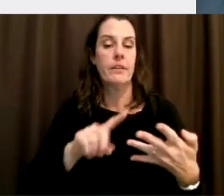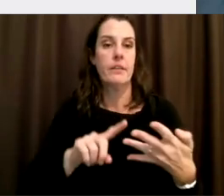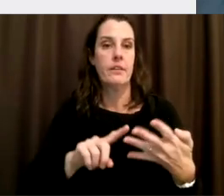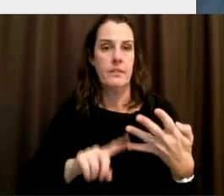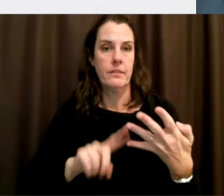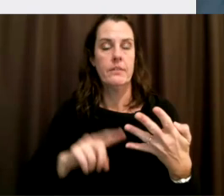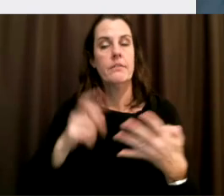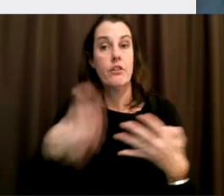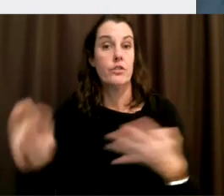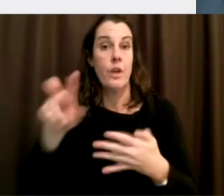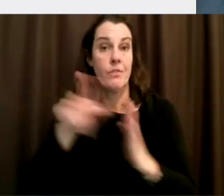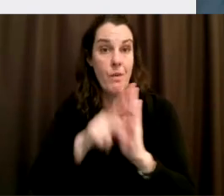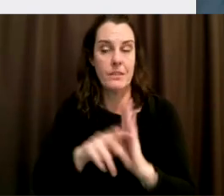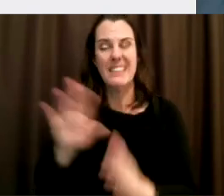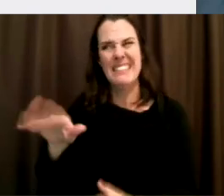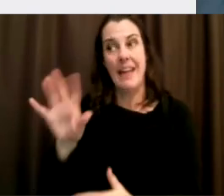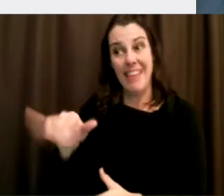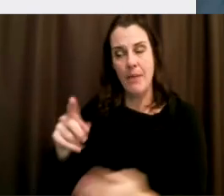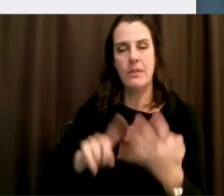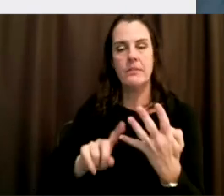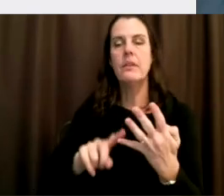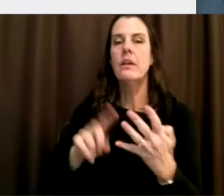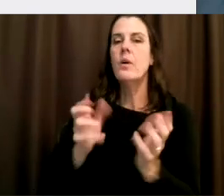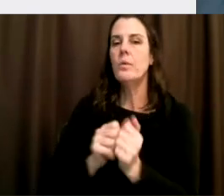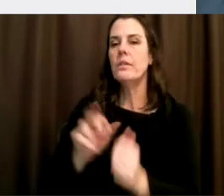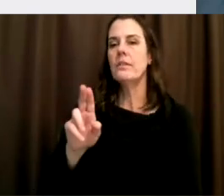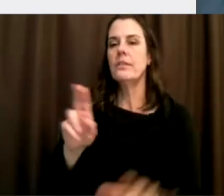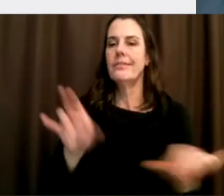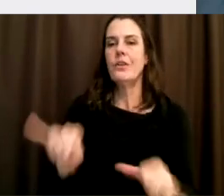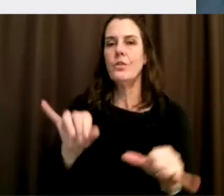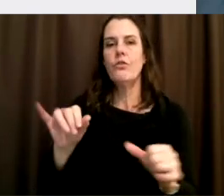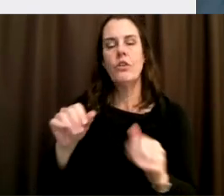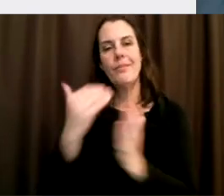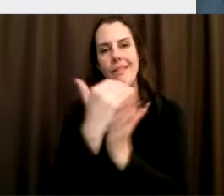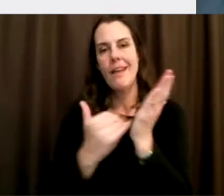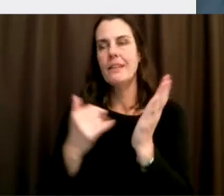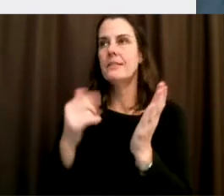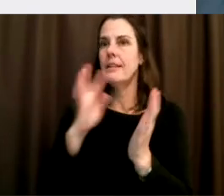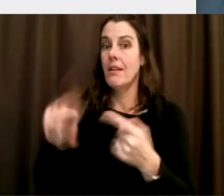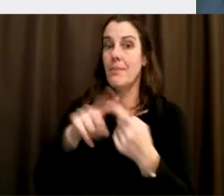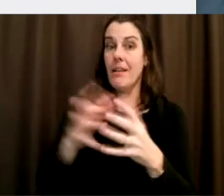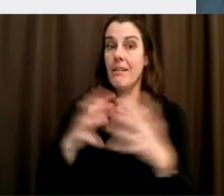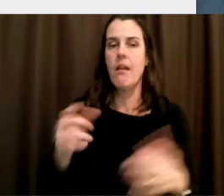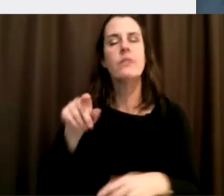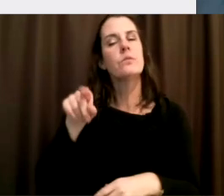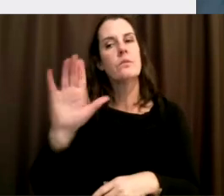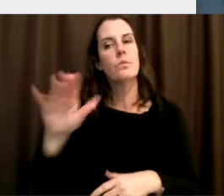policies, so in the uniform guidance, they talk quite a bit about travel, right? So in your travel policy, you should be